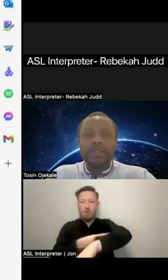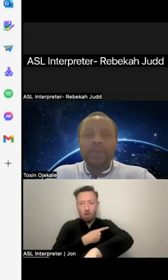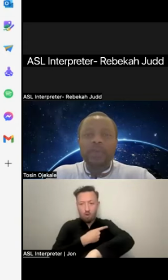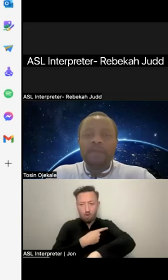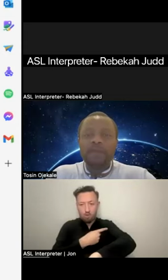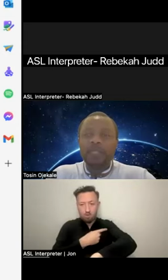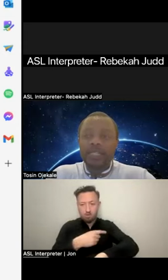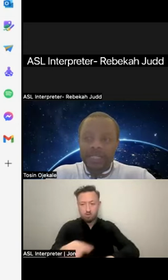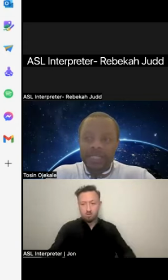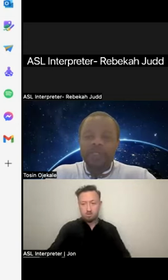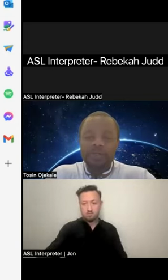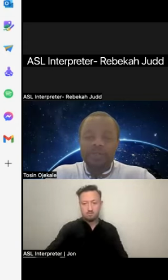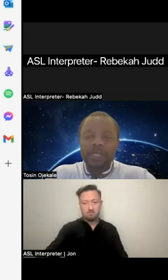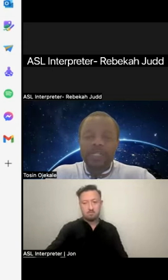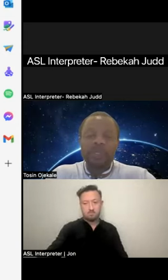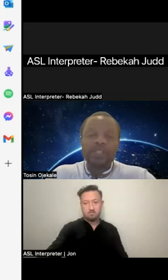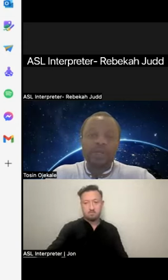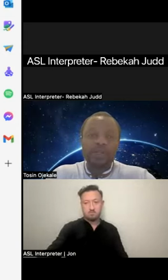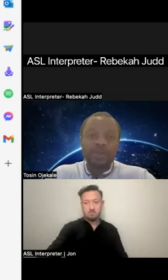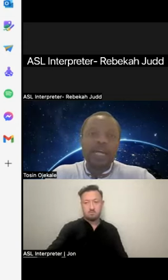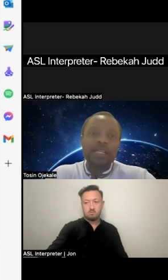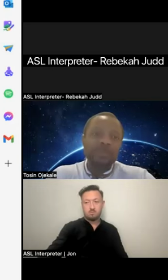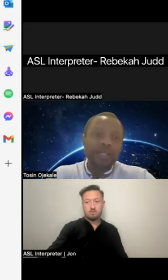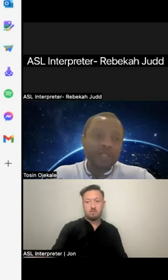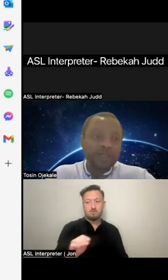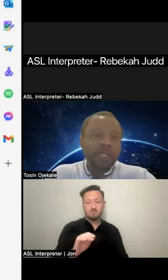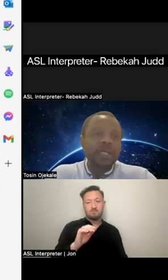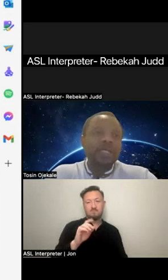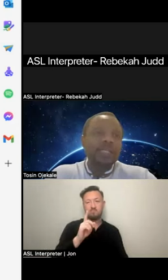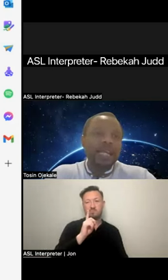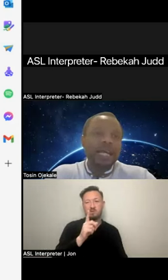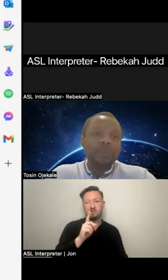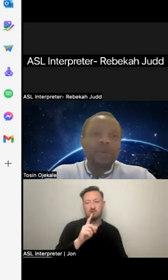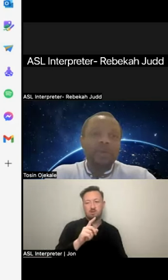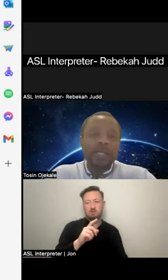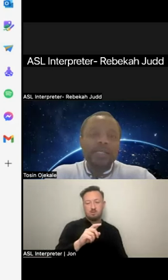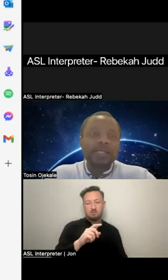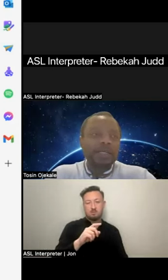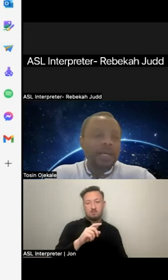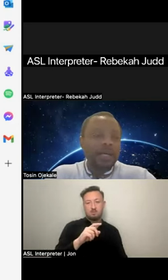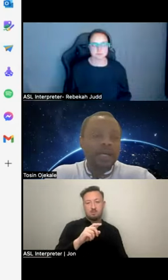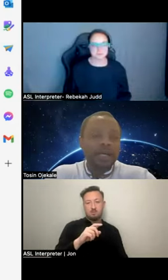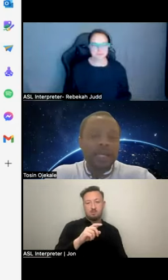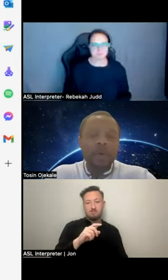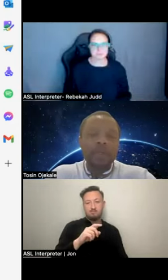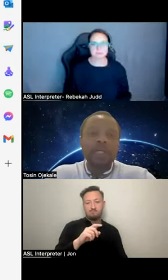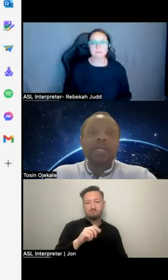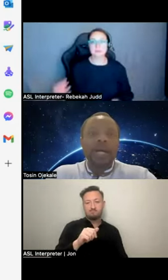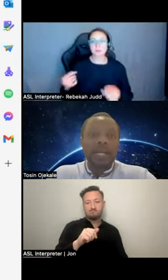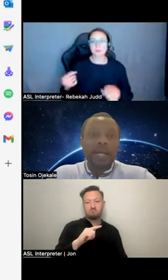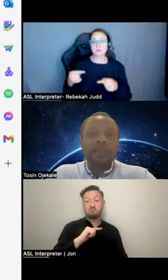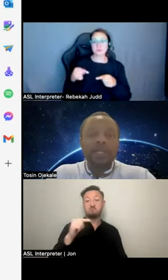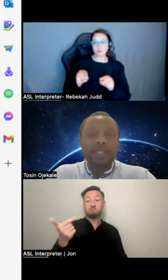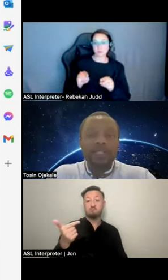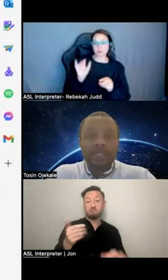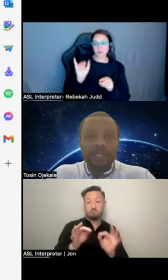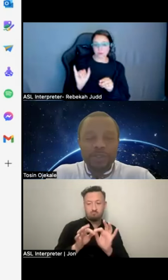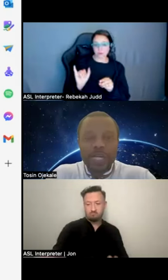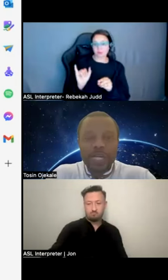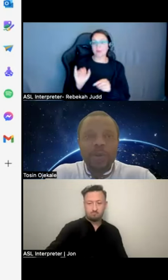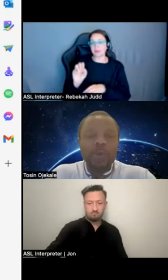they told everybody that there was going to be a simulation. So during that simulation, the alarm came on, and